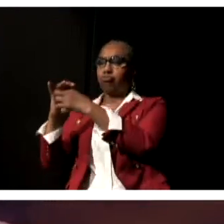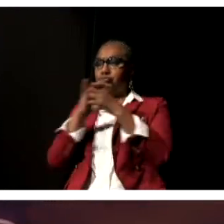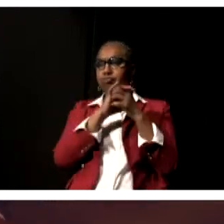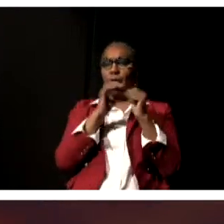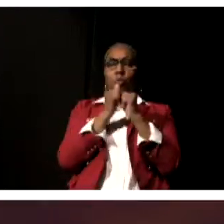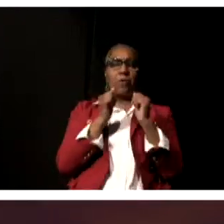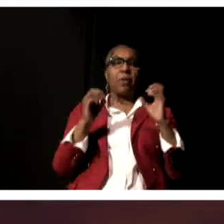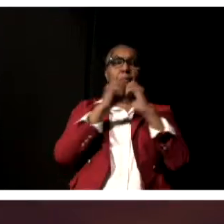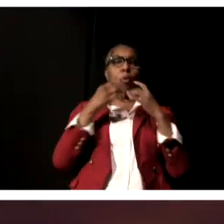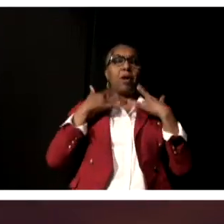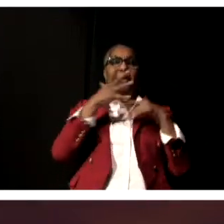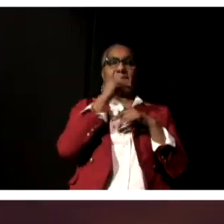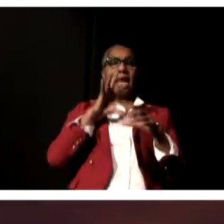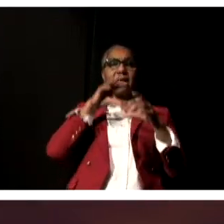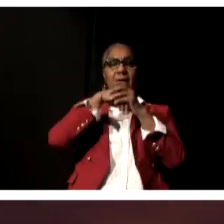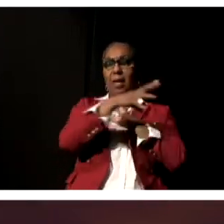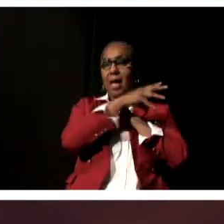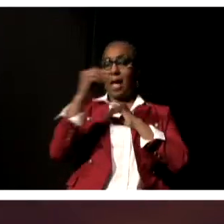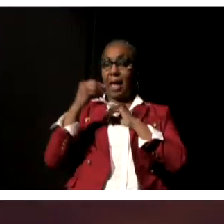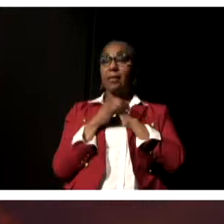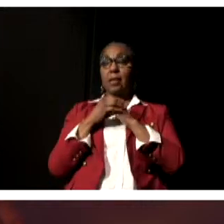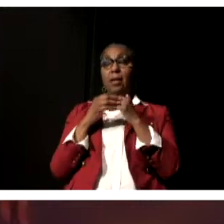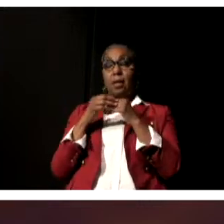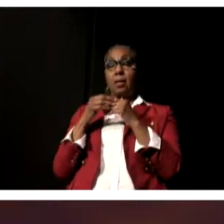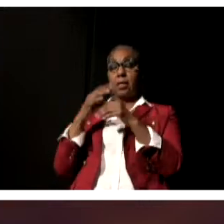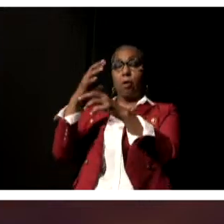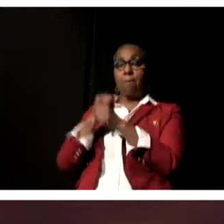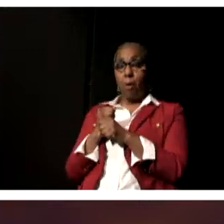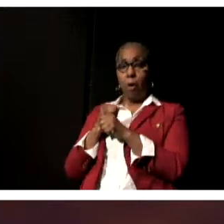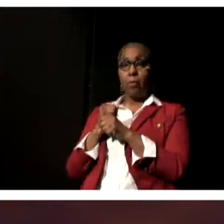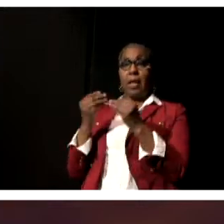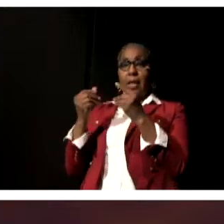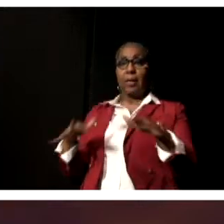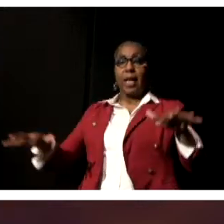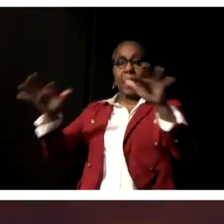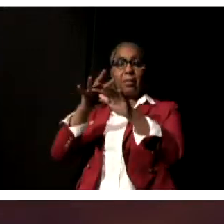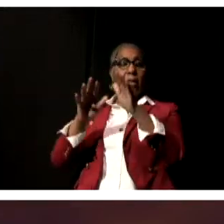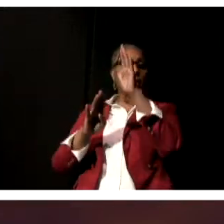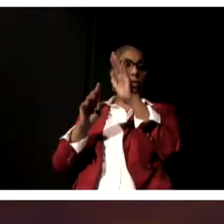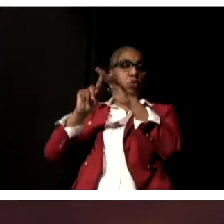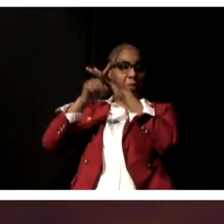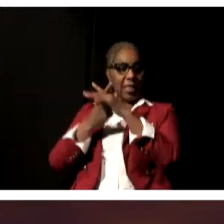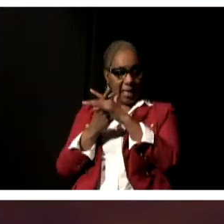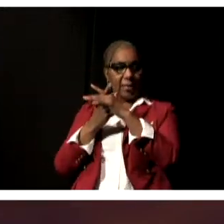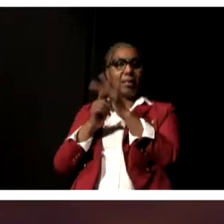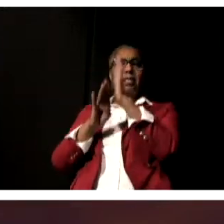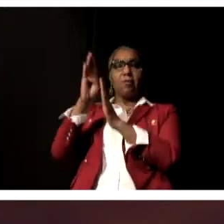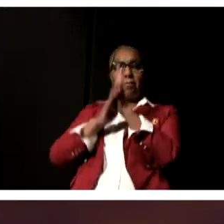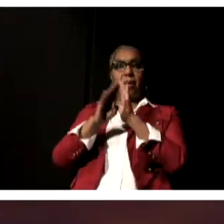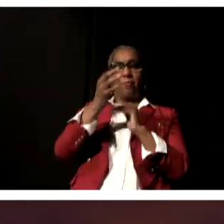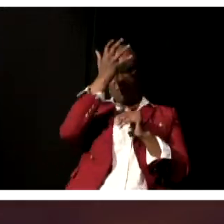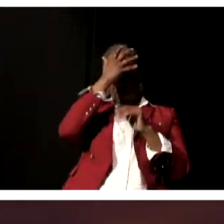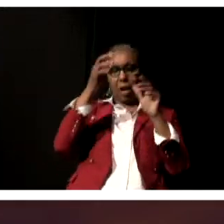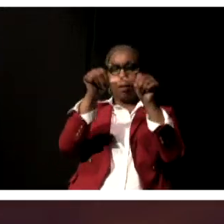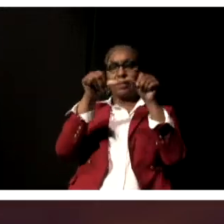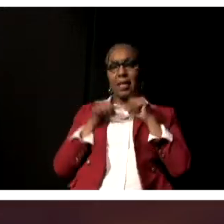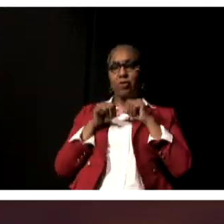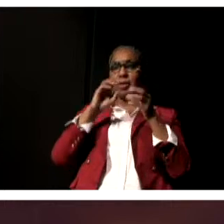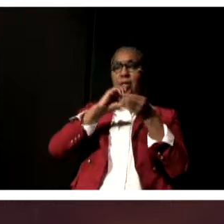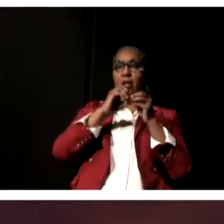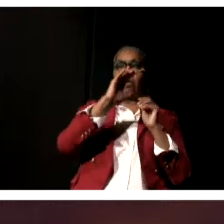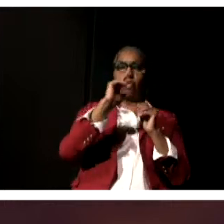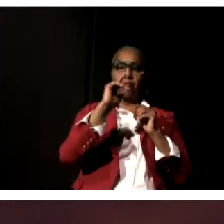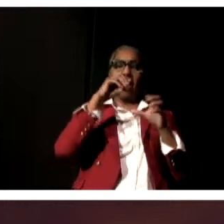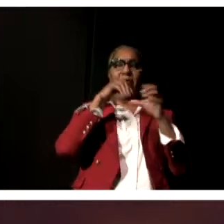events and engagements, and acquired land to begin development of Fire Station number 25 in the growing West Little